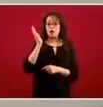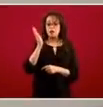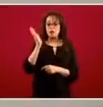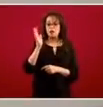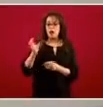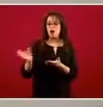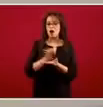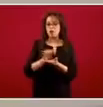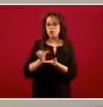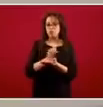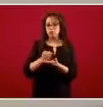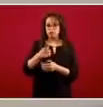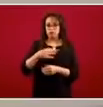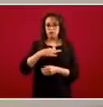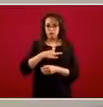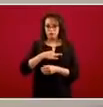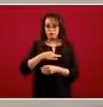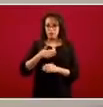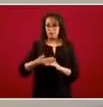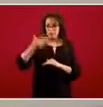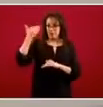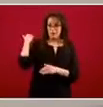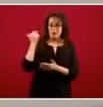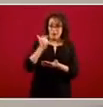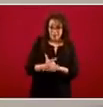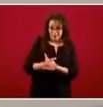plasma, of blood plasma,